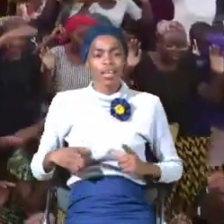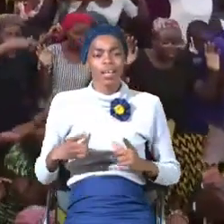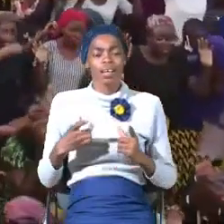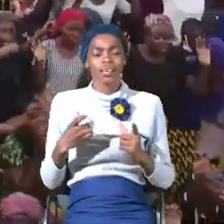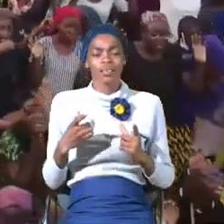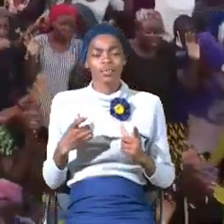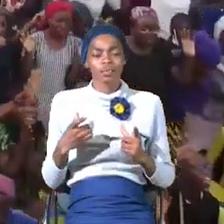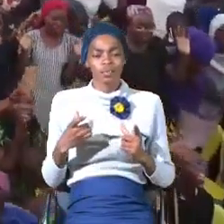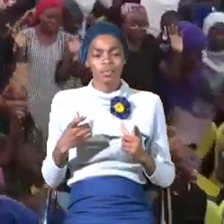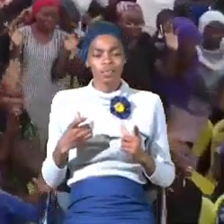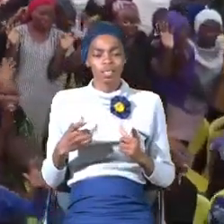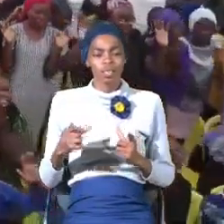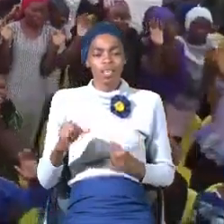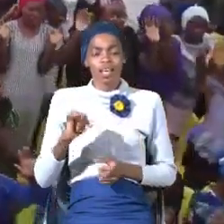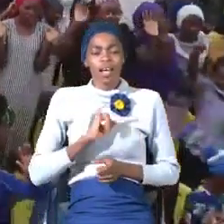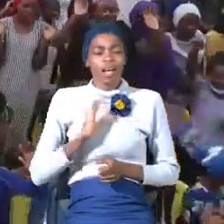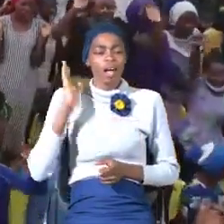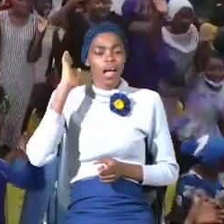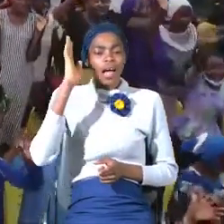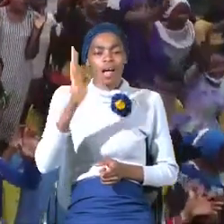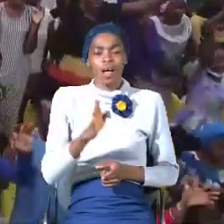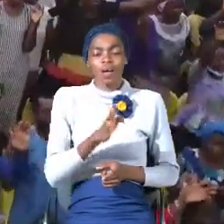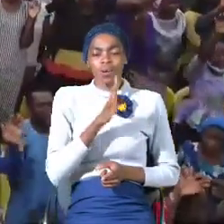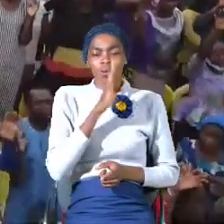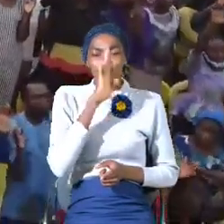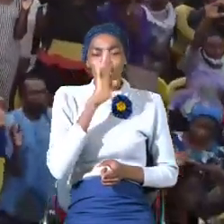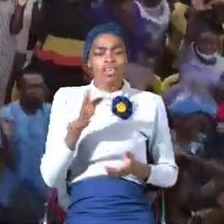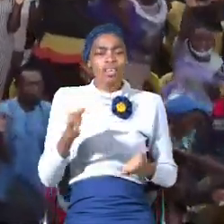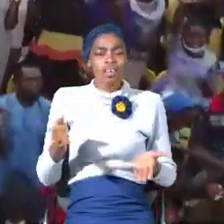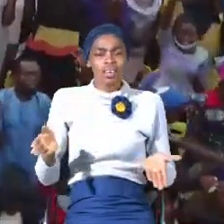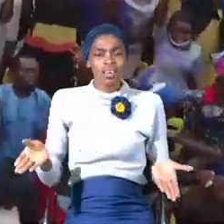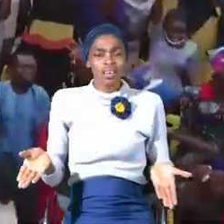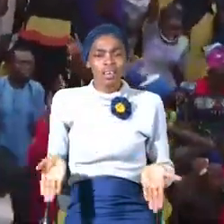Say, I'll be here.